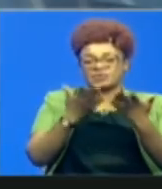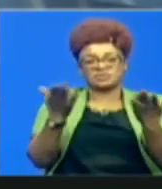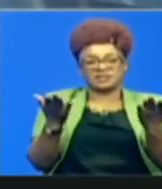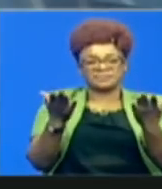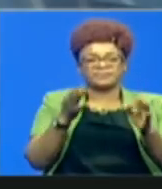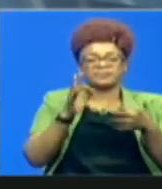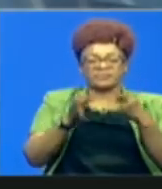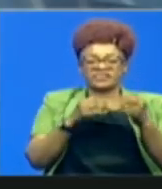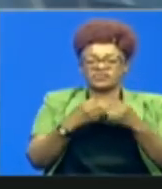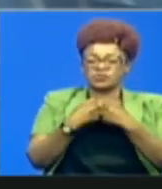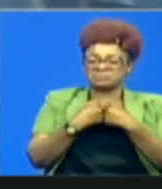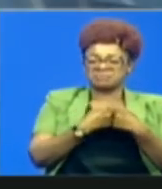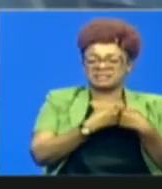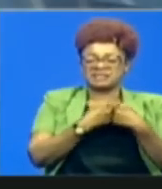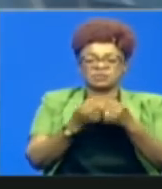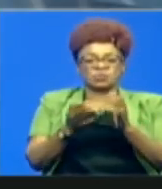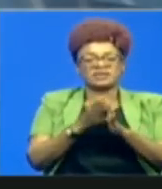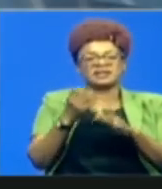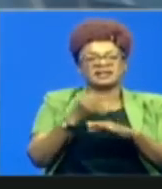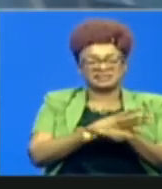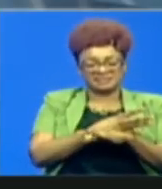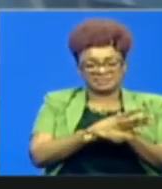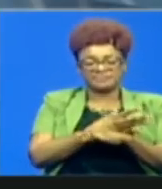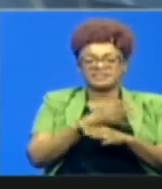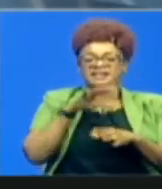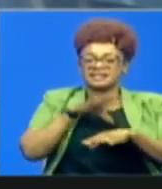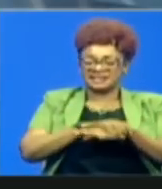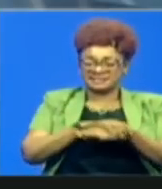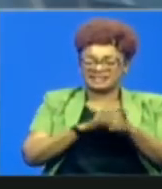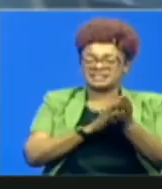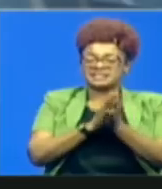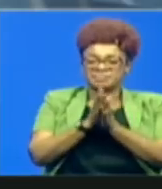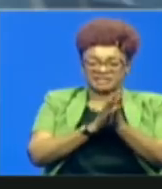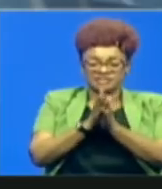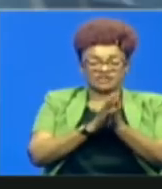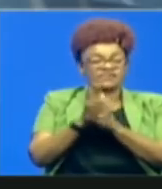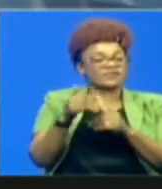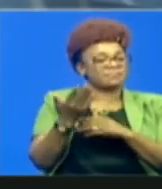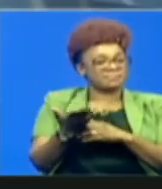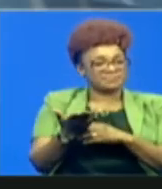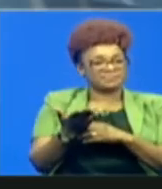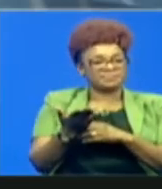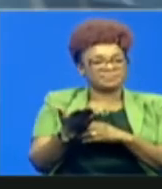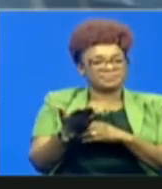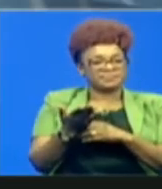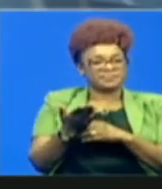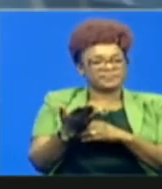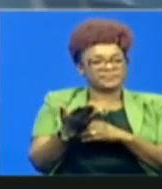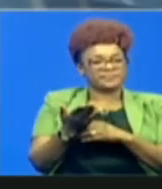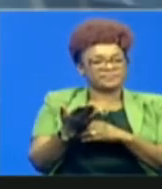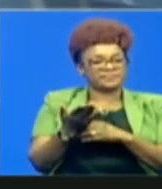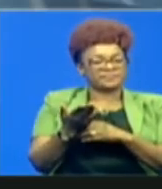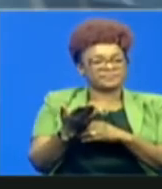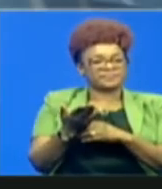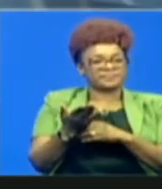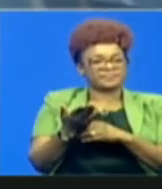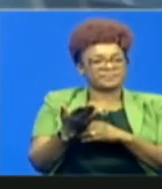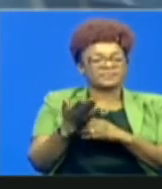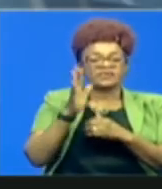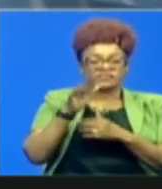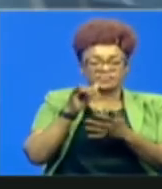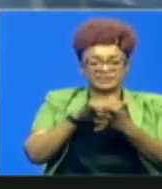are battling cancer, get some inspiration from Shienze. Right, well, from that story